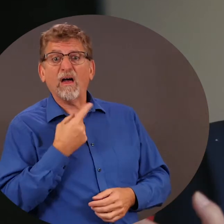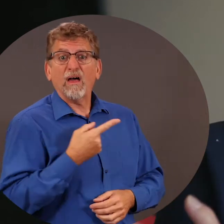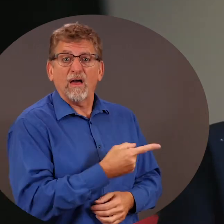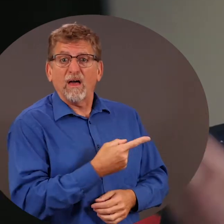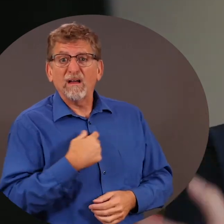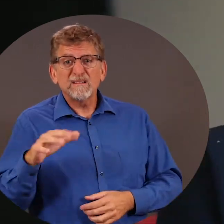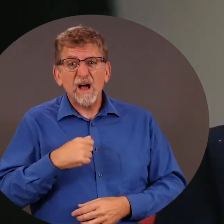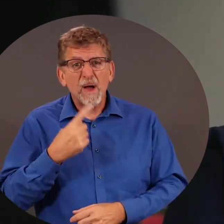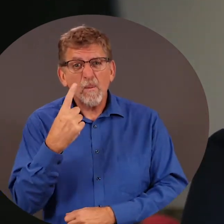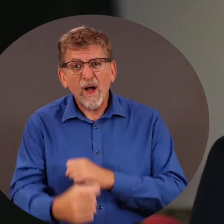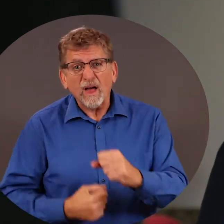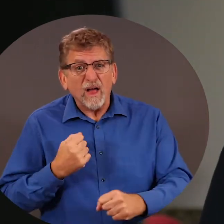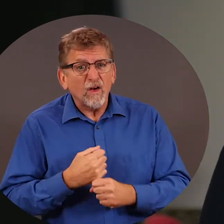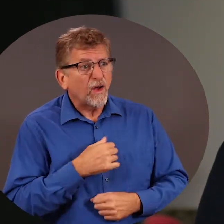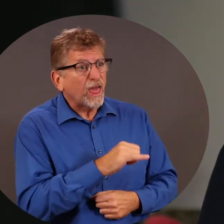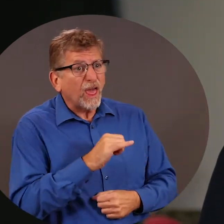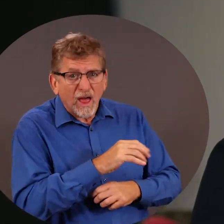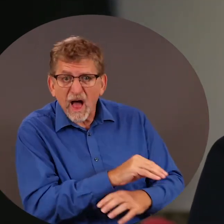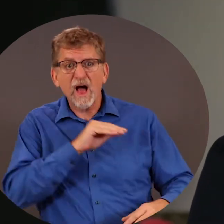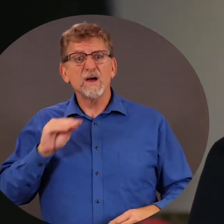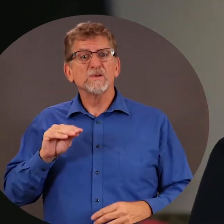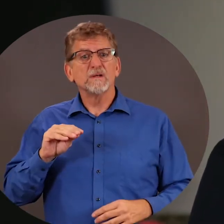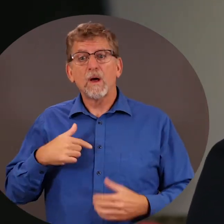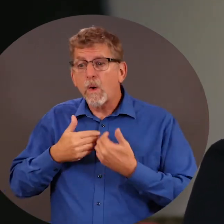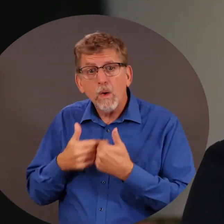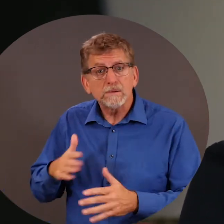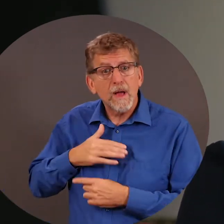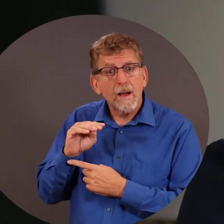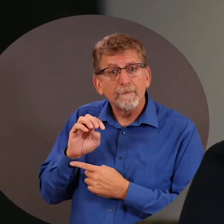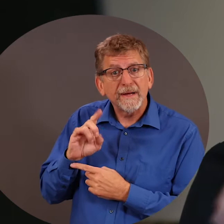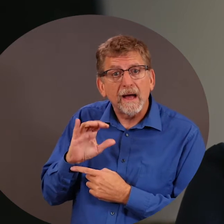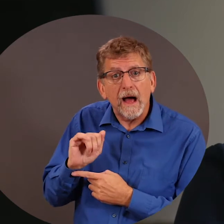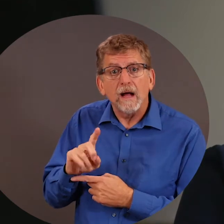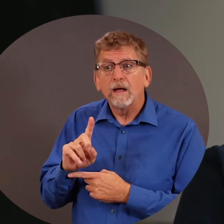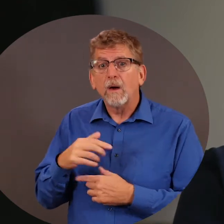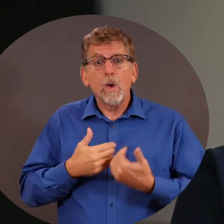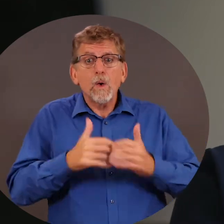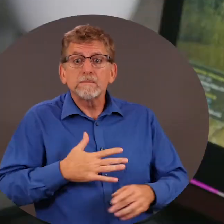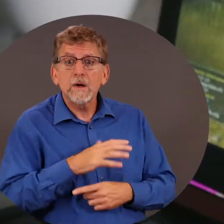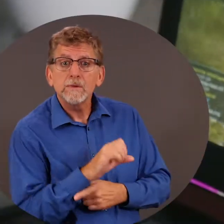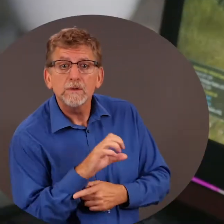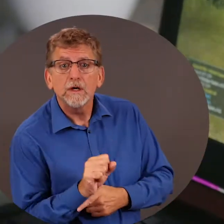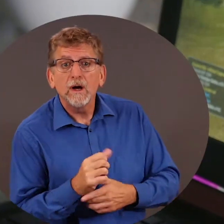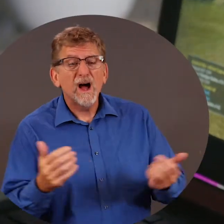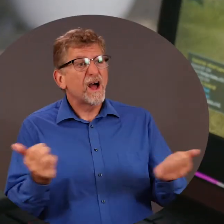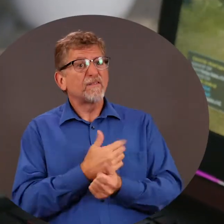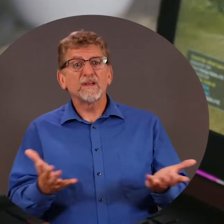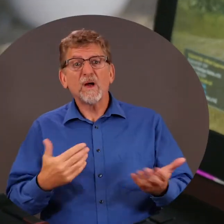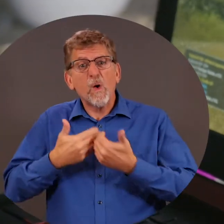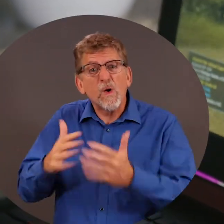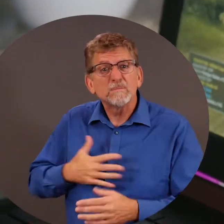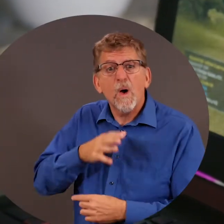me about a year to get out, losing my Medicaid, losing my Social Security, everything, even my old house. Some